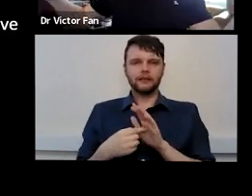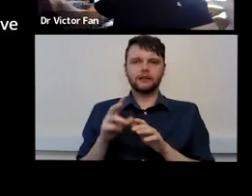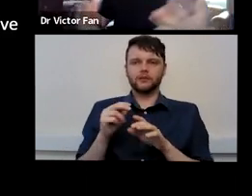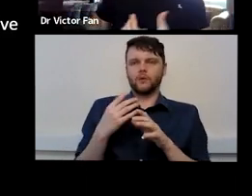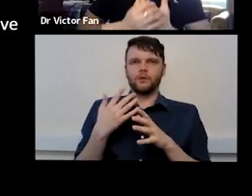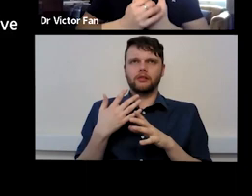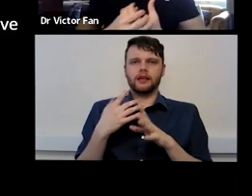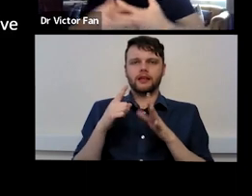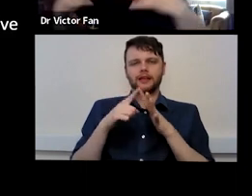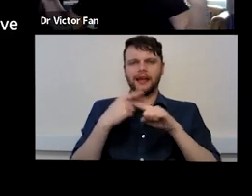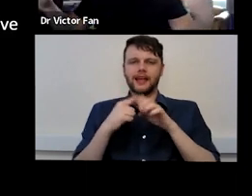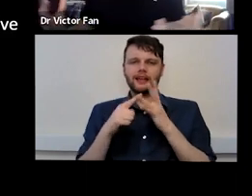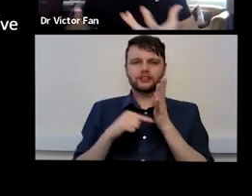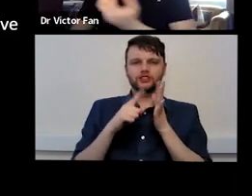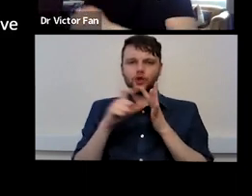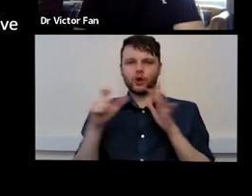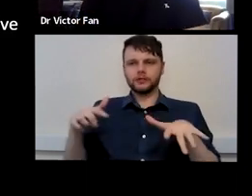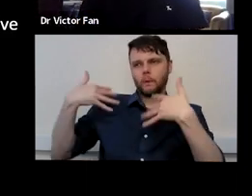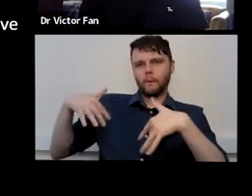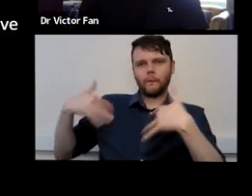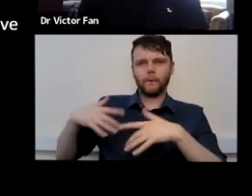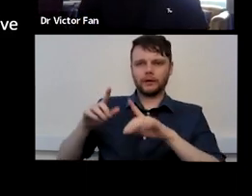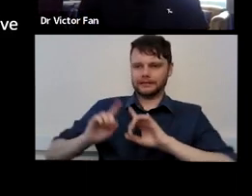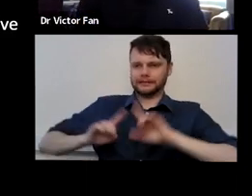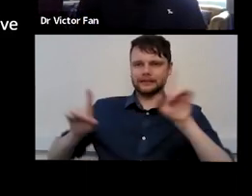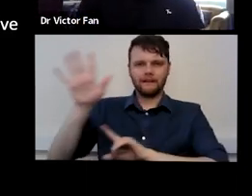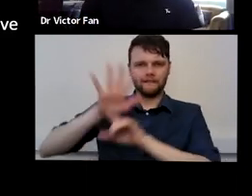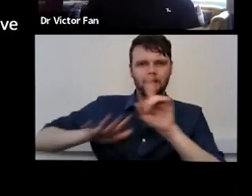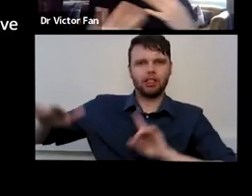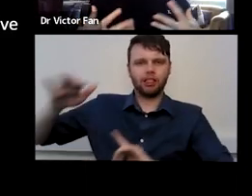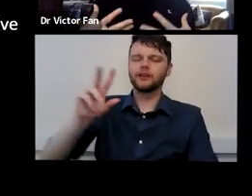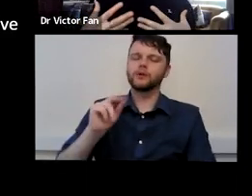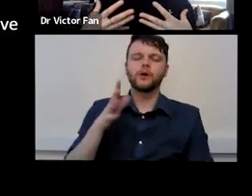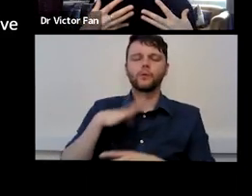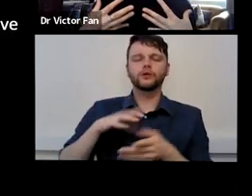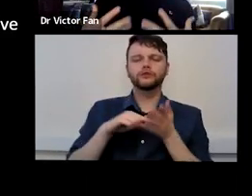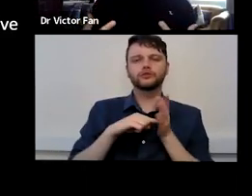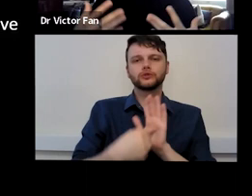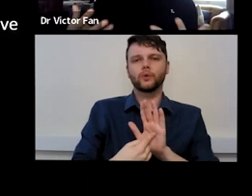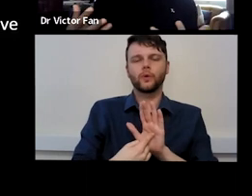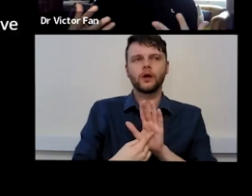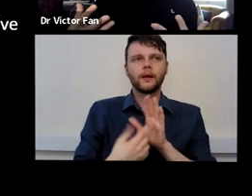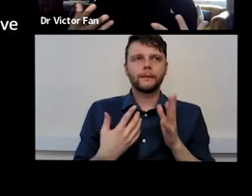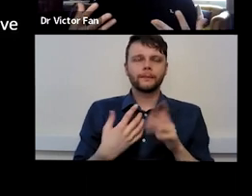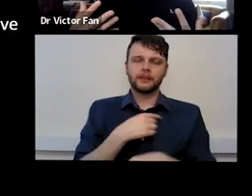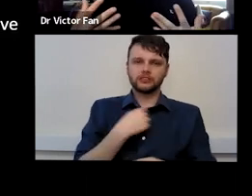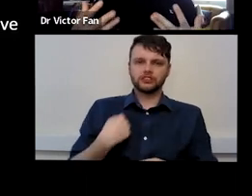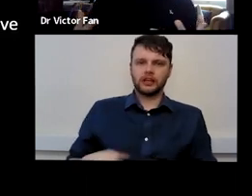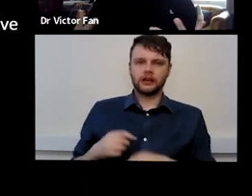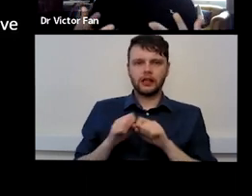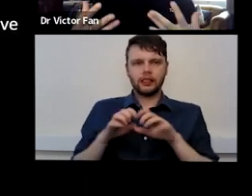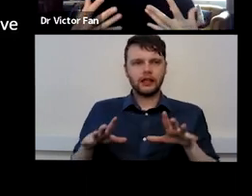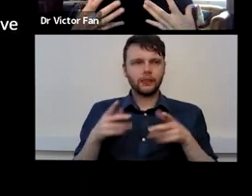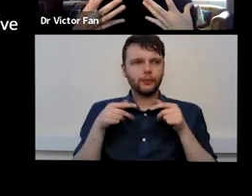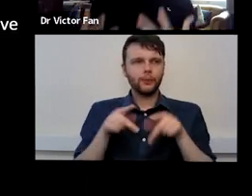exotic and orientalist kind of kingdom, but they really want to present the